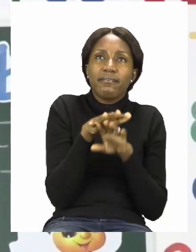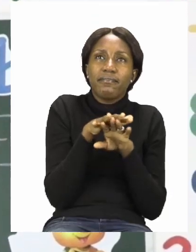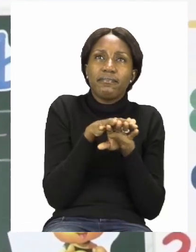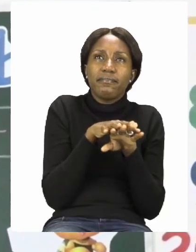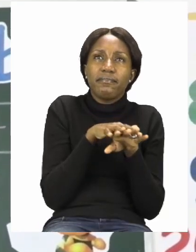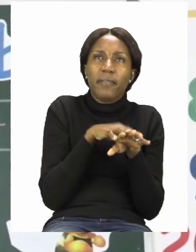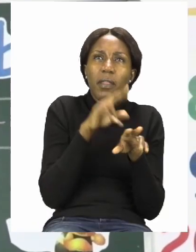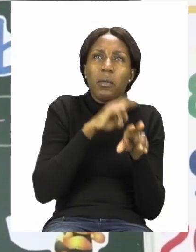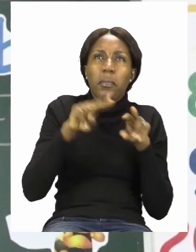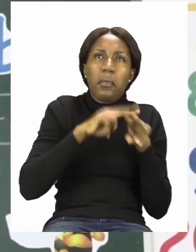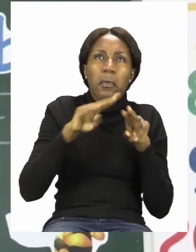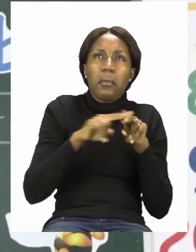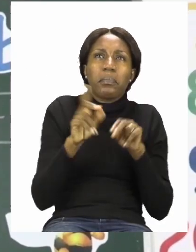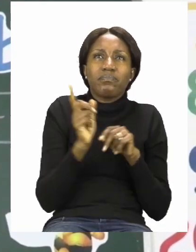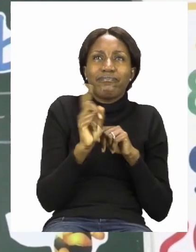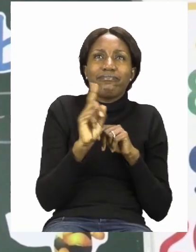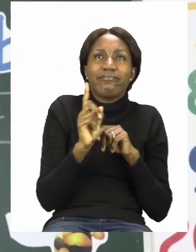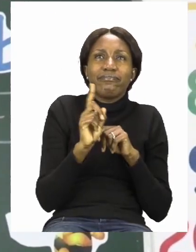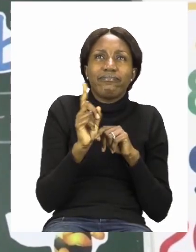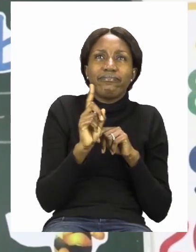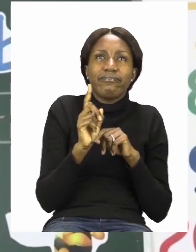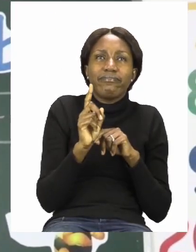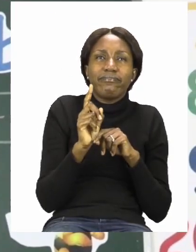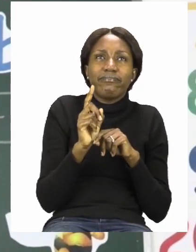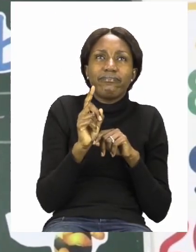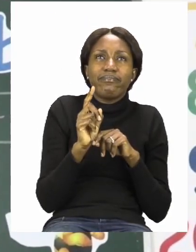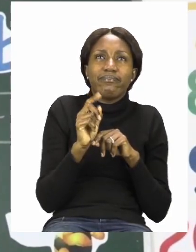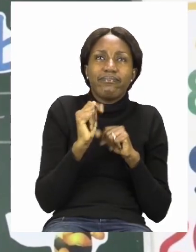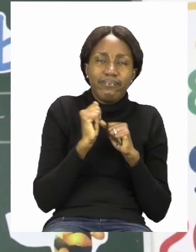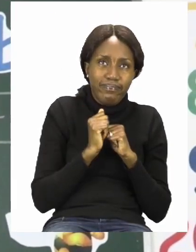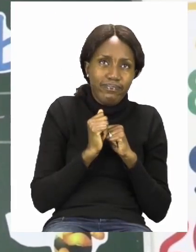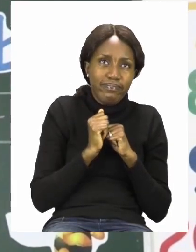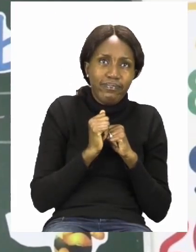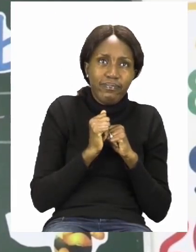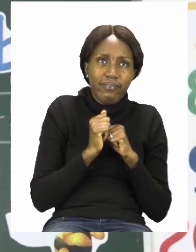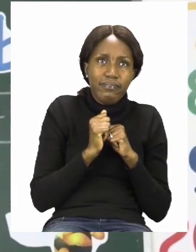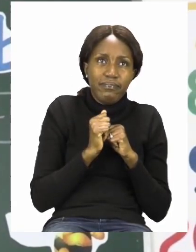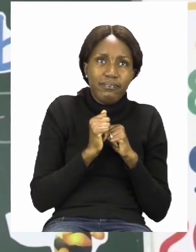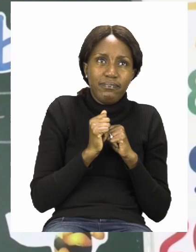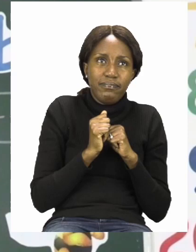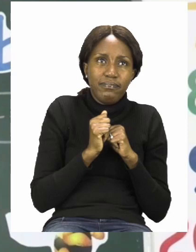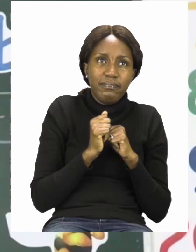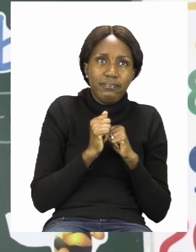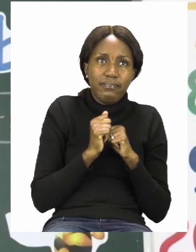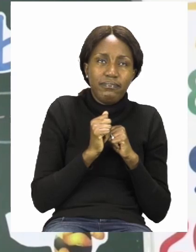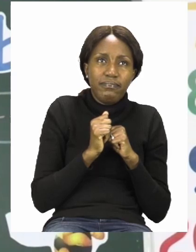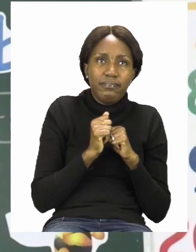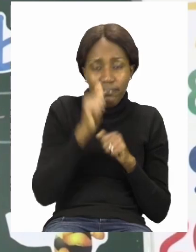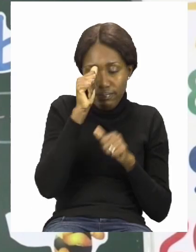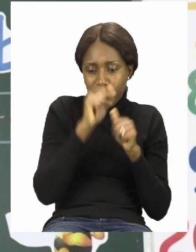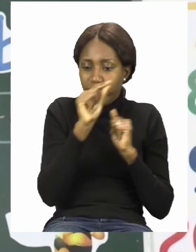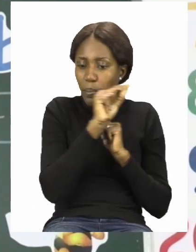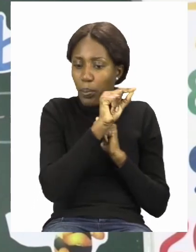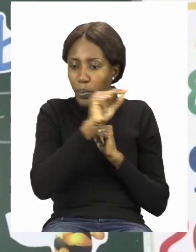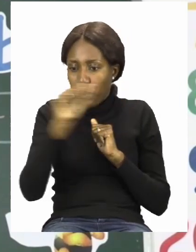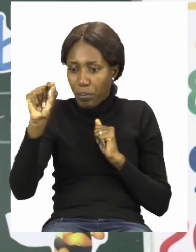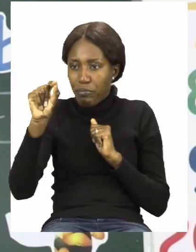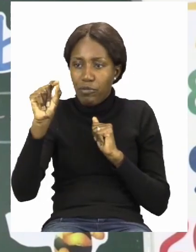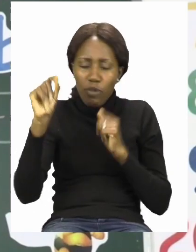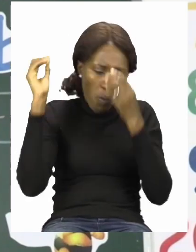Don't rush. And you go back to where you started. Also, make sure you cross out the